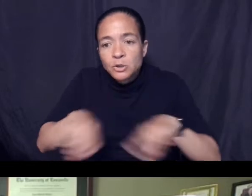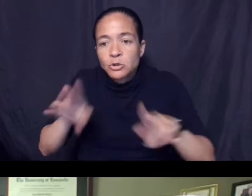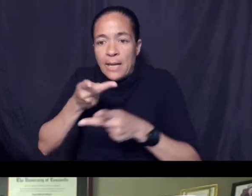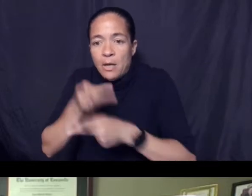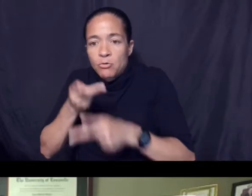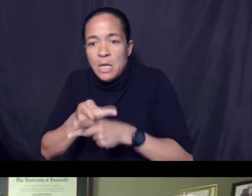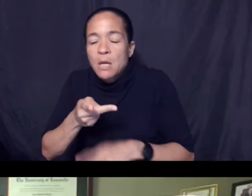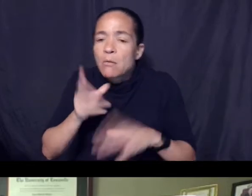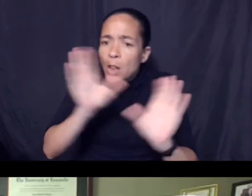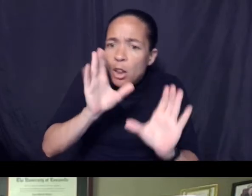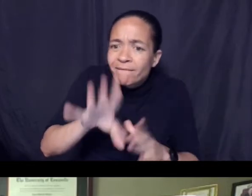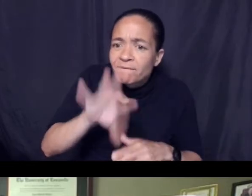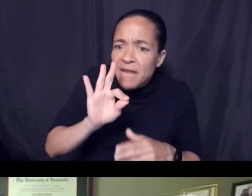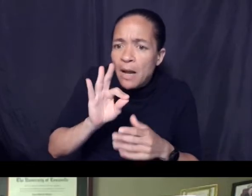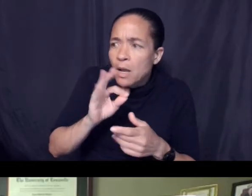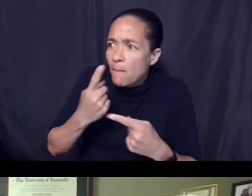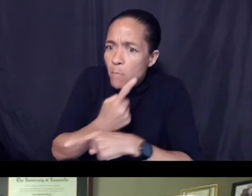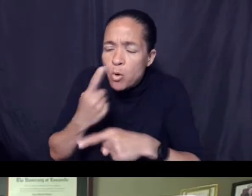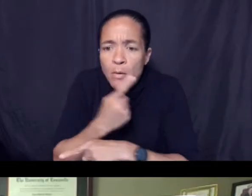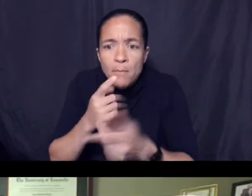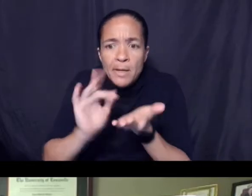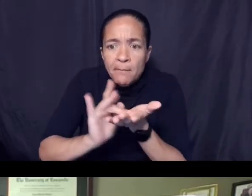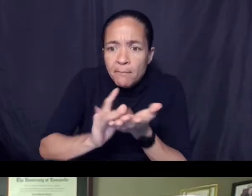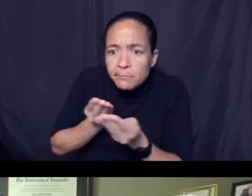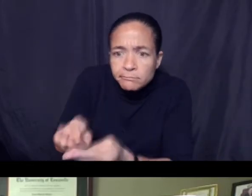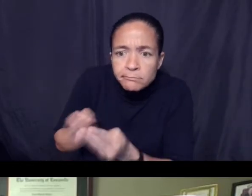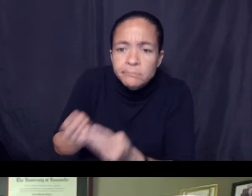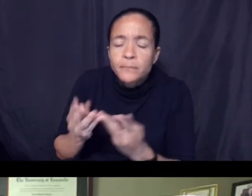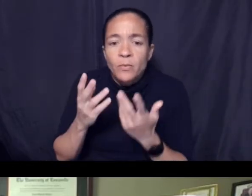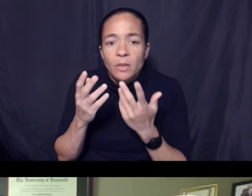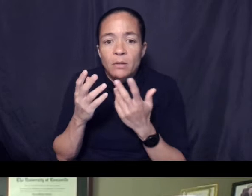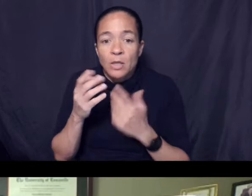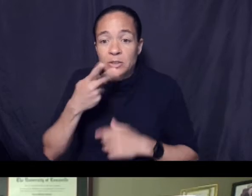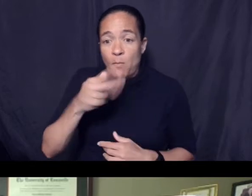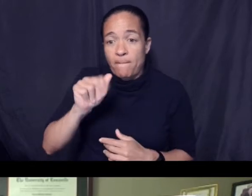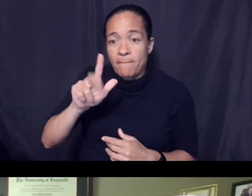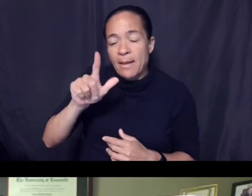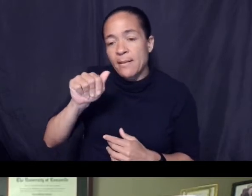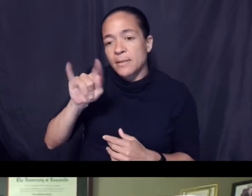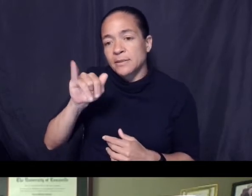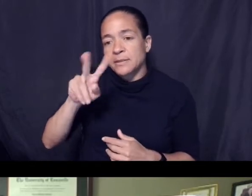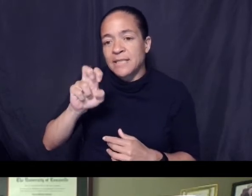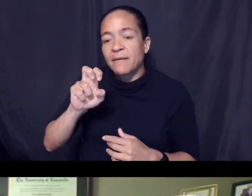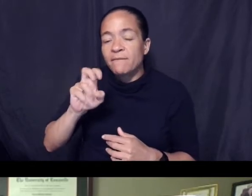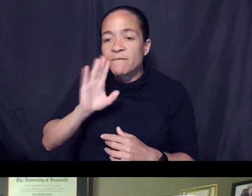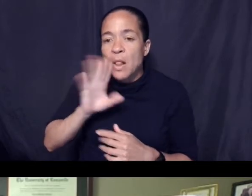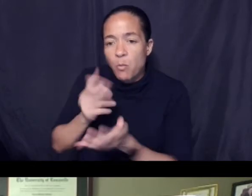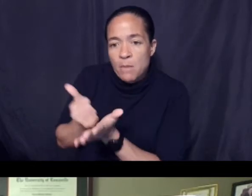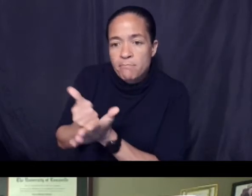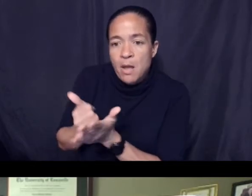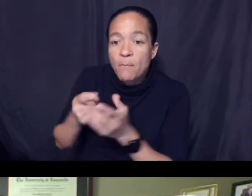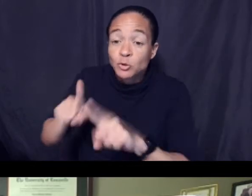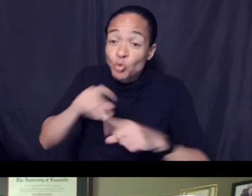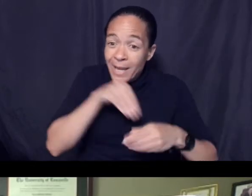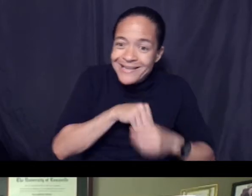finding appropriate therapy locations for them. And so palliative will follow them both inpatient and or